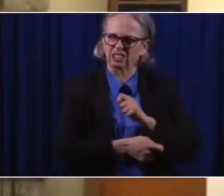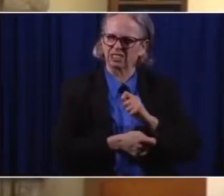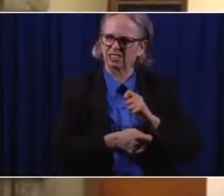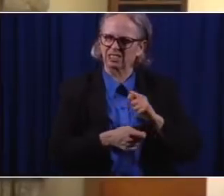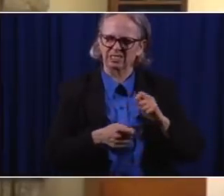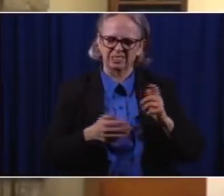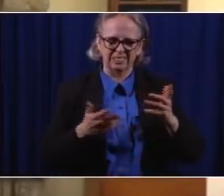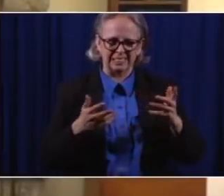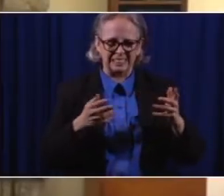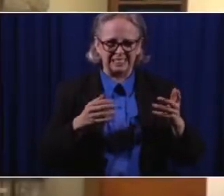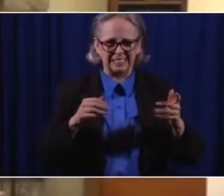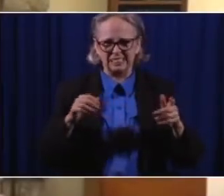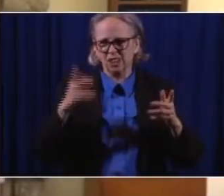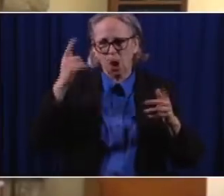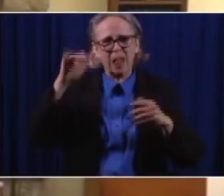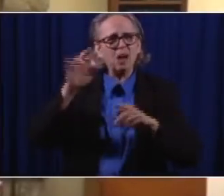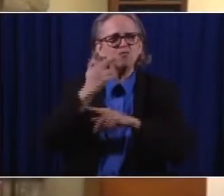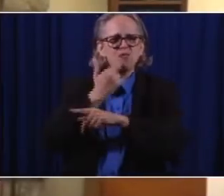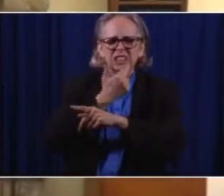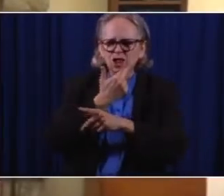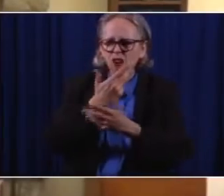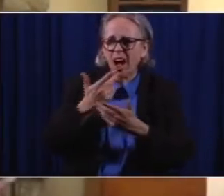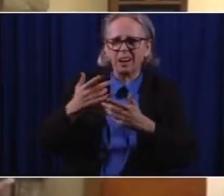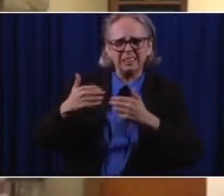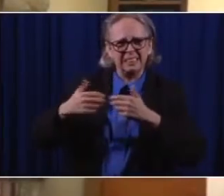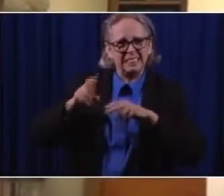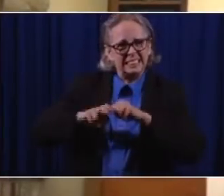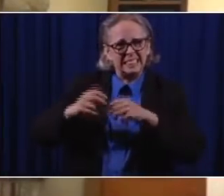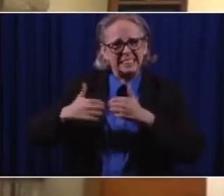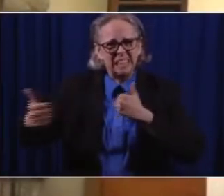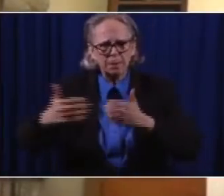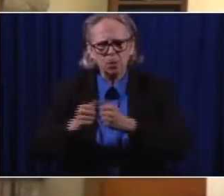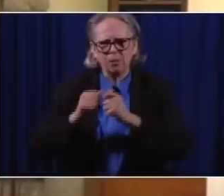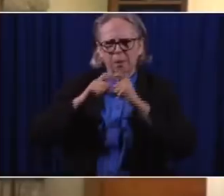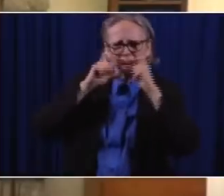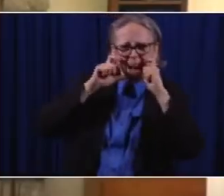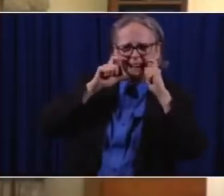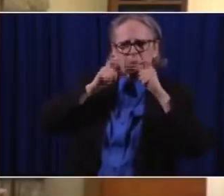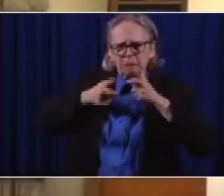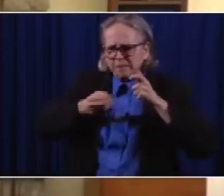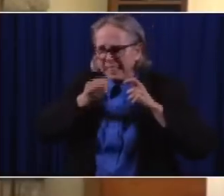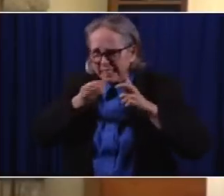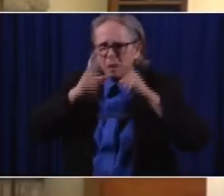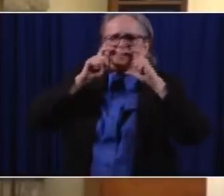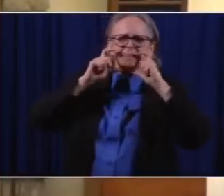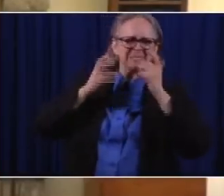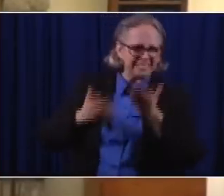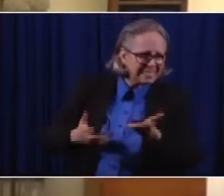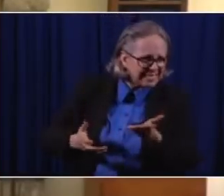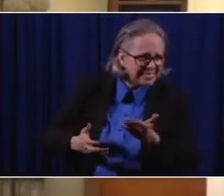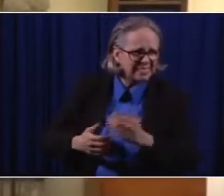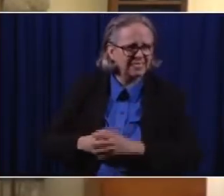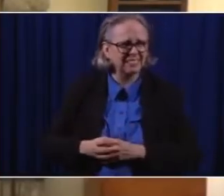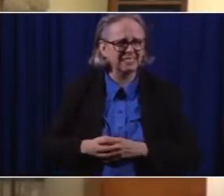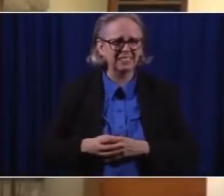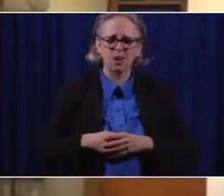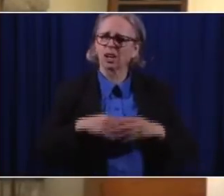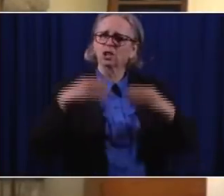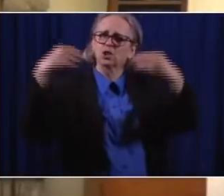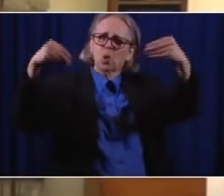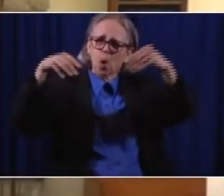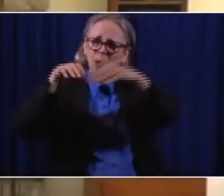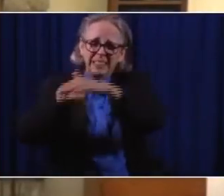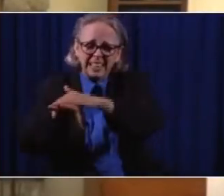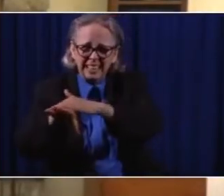saying to retail outlets, it just needs to be safe. We want you to stay open. But I